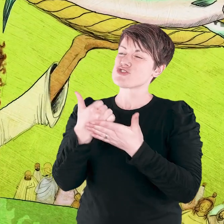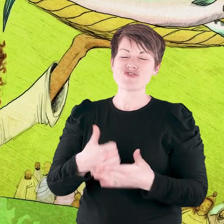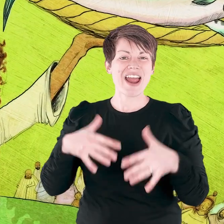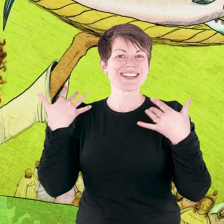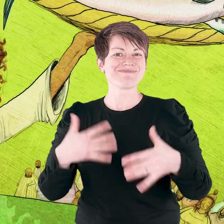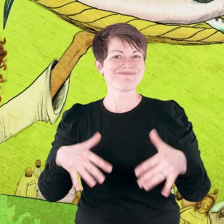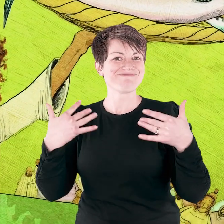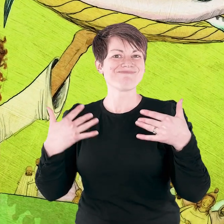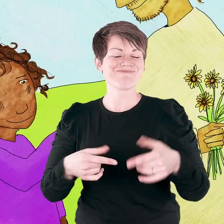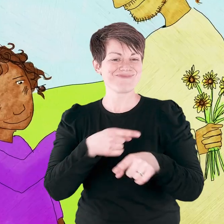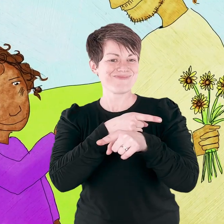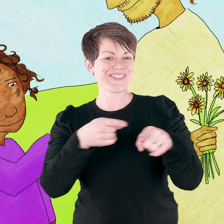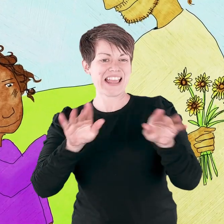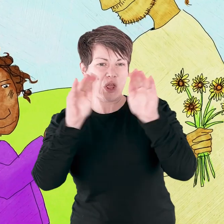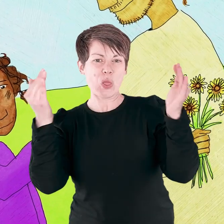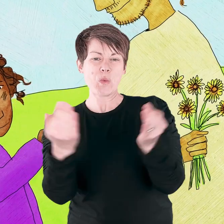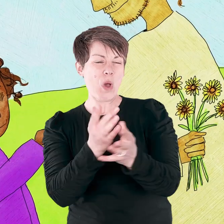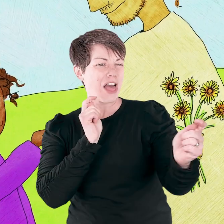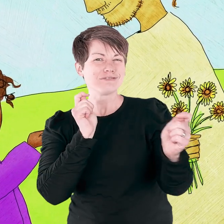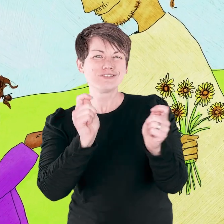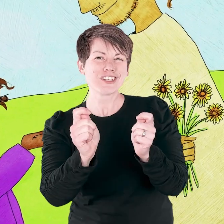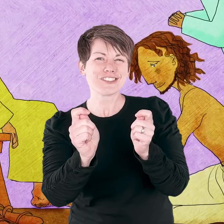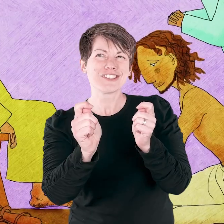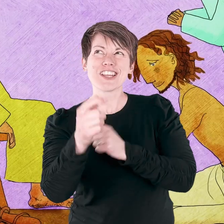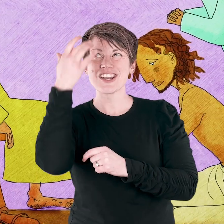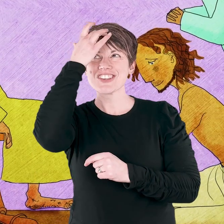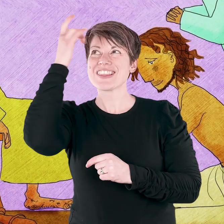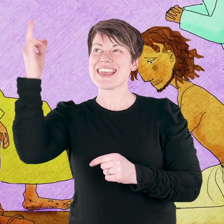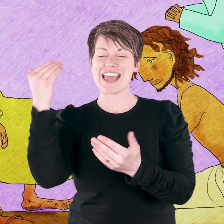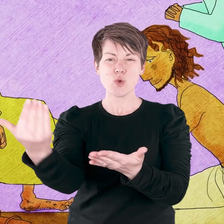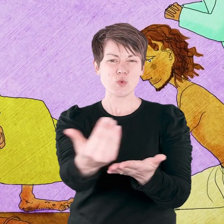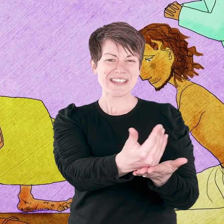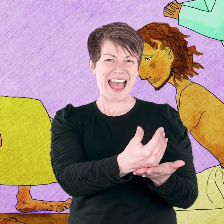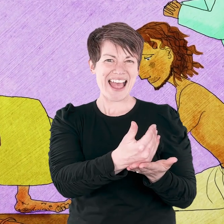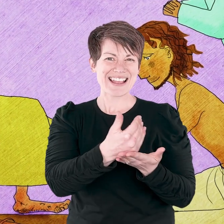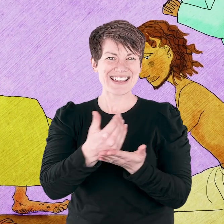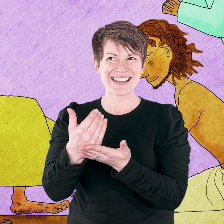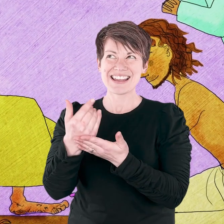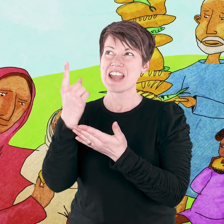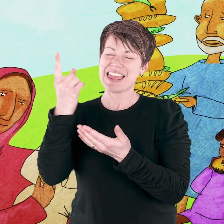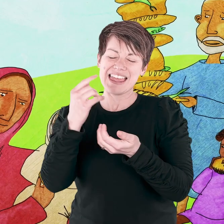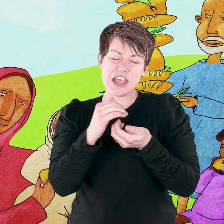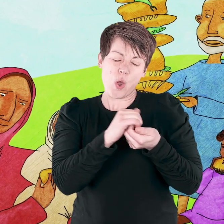amazing, a world he's changing, a king who's saving.